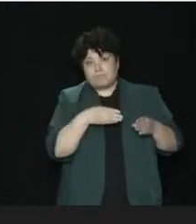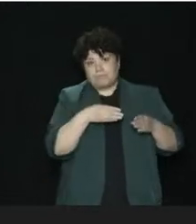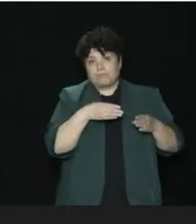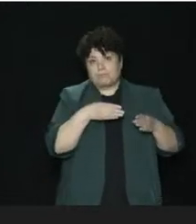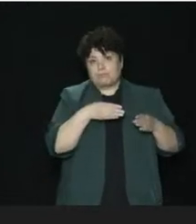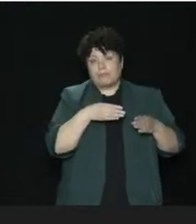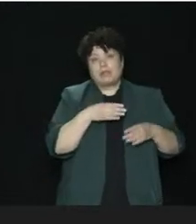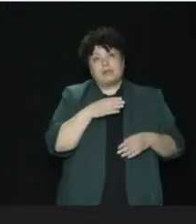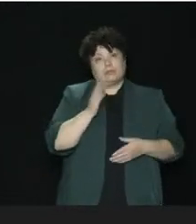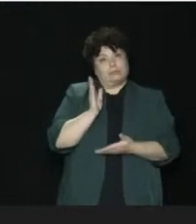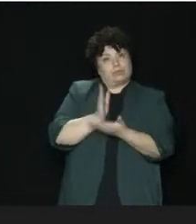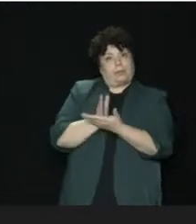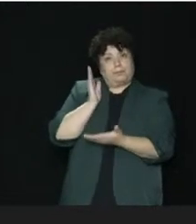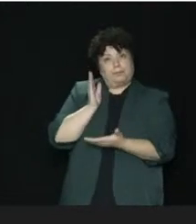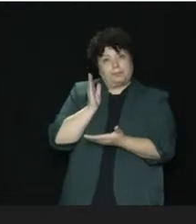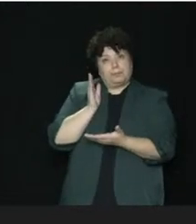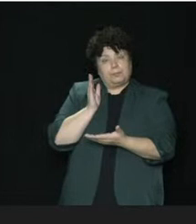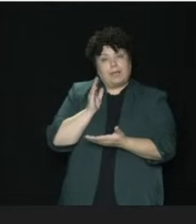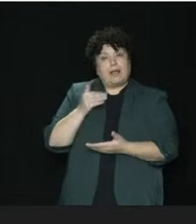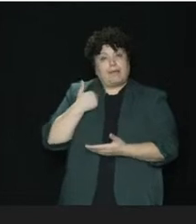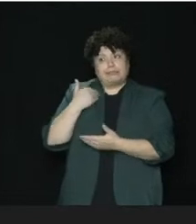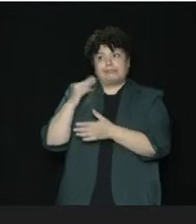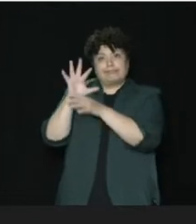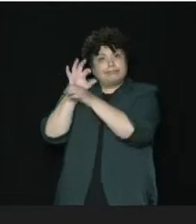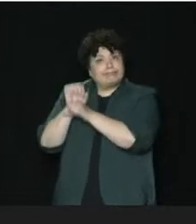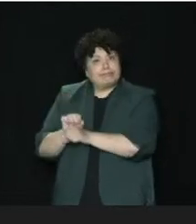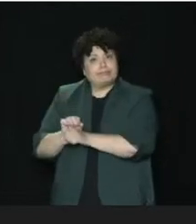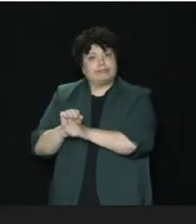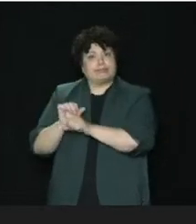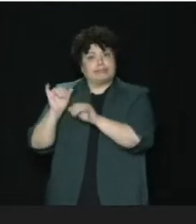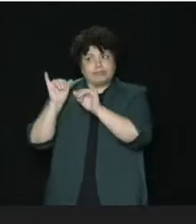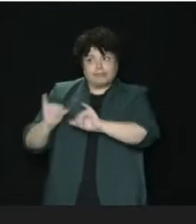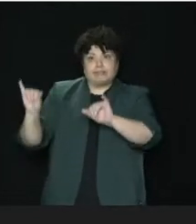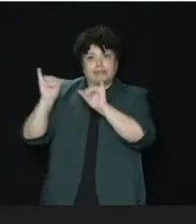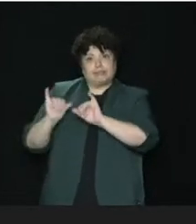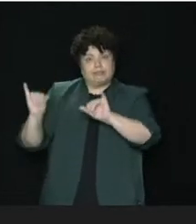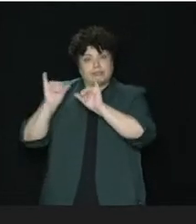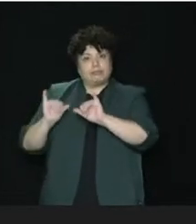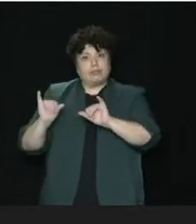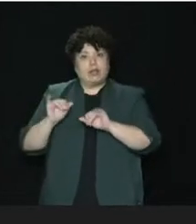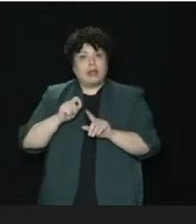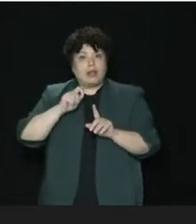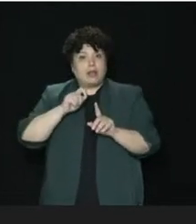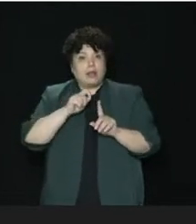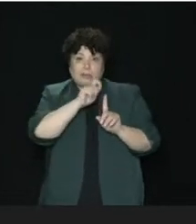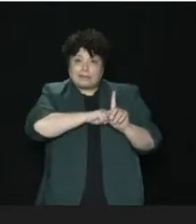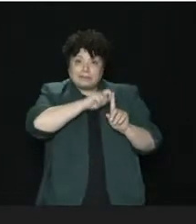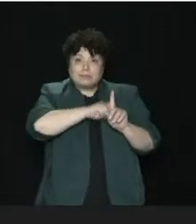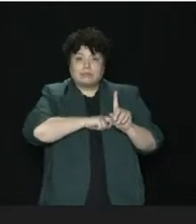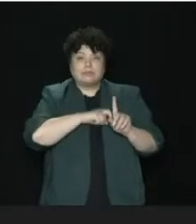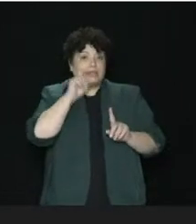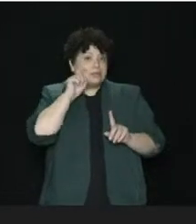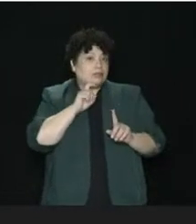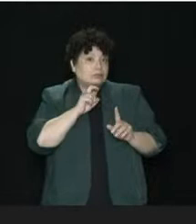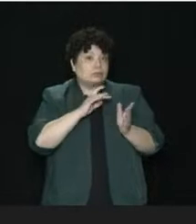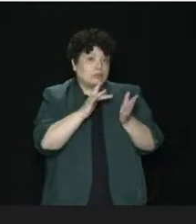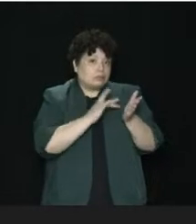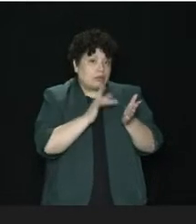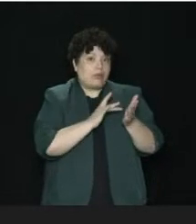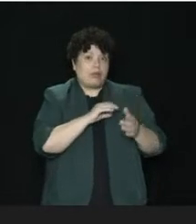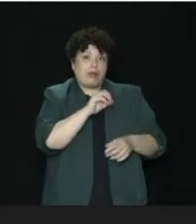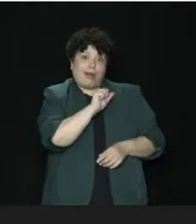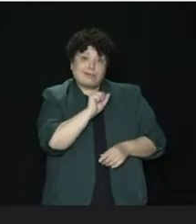to put an end to this culture that accepts harassment and sexual